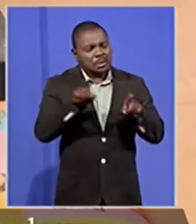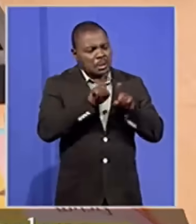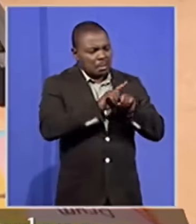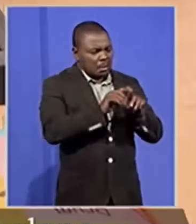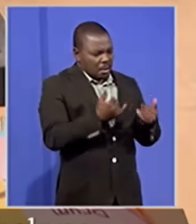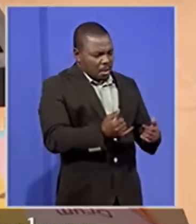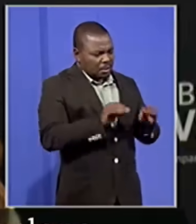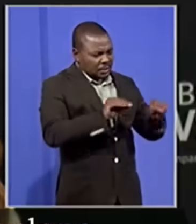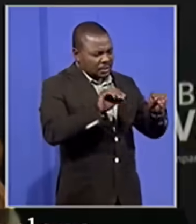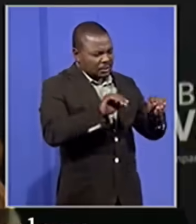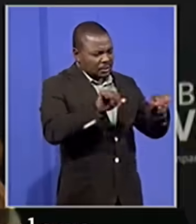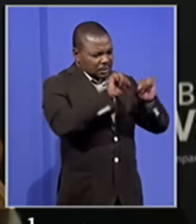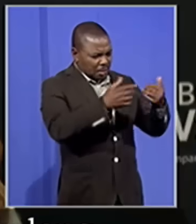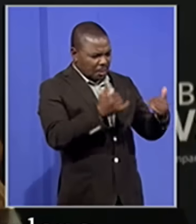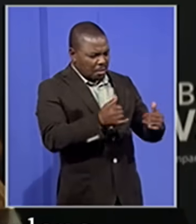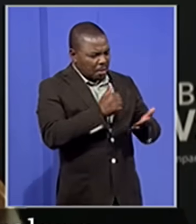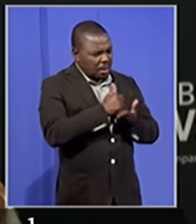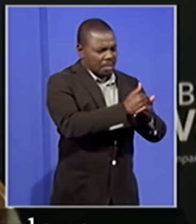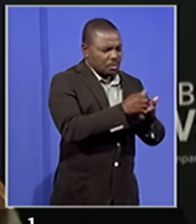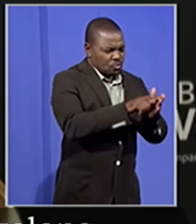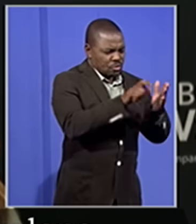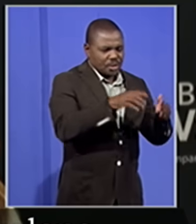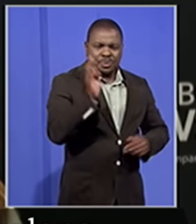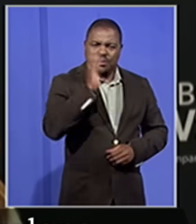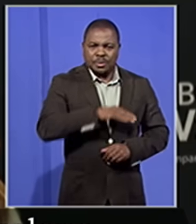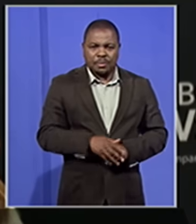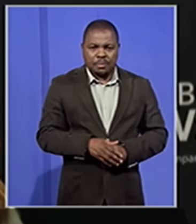baithuti mosola. Thuto e bana ba e rebolelwang